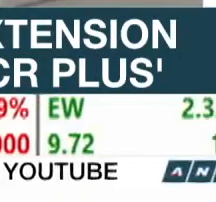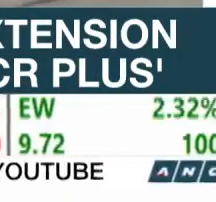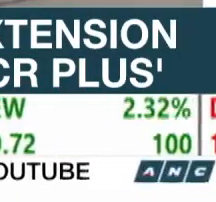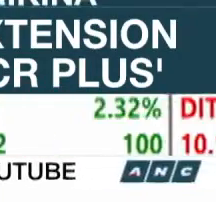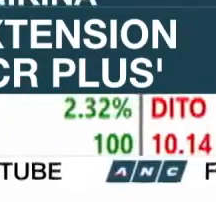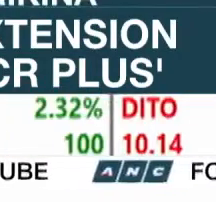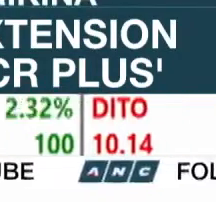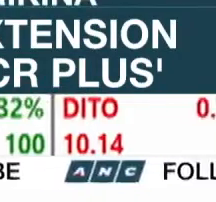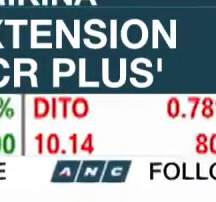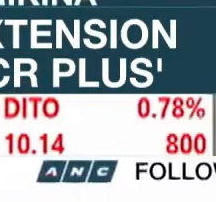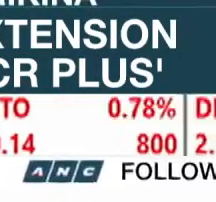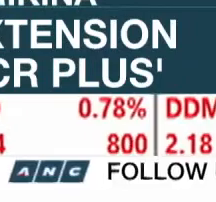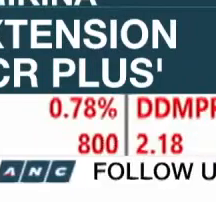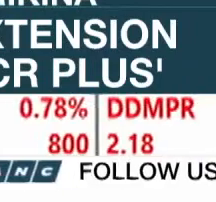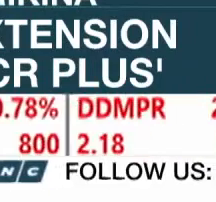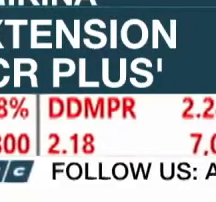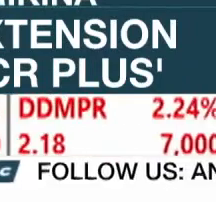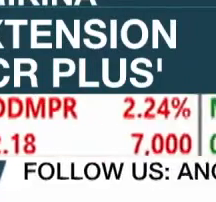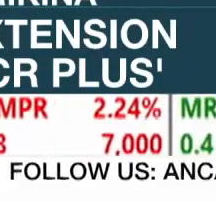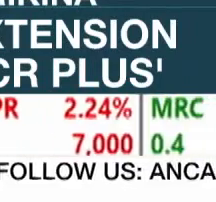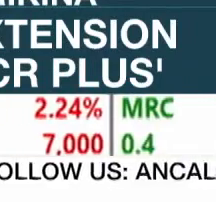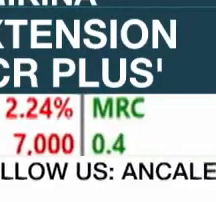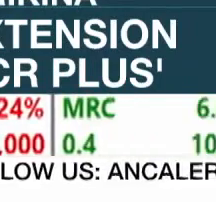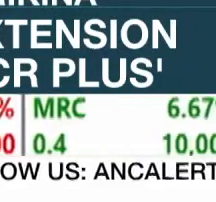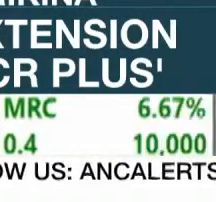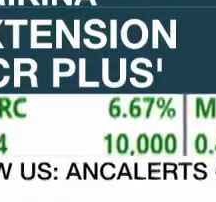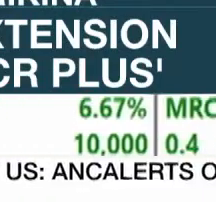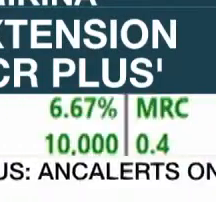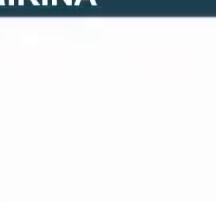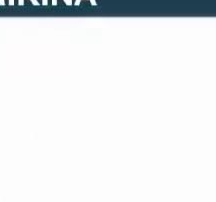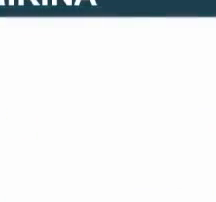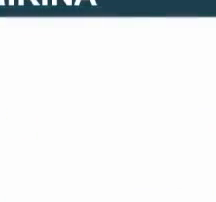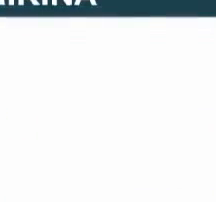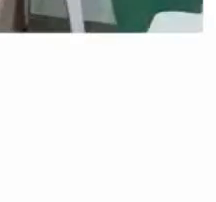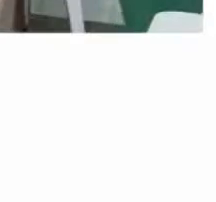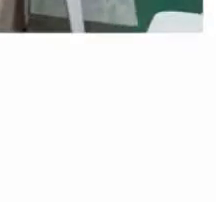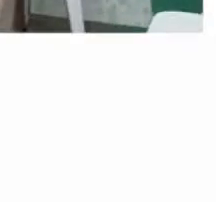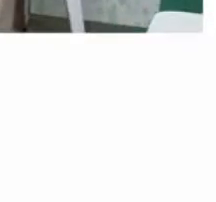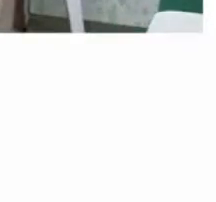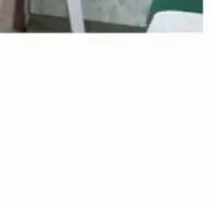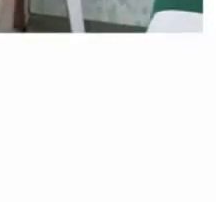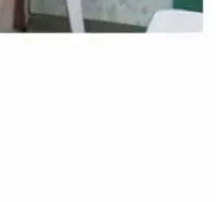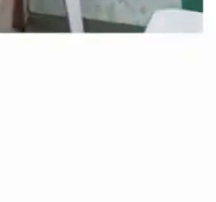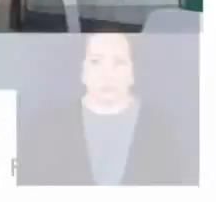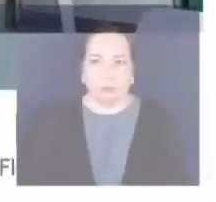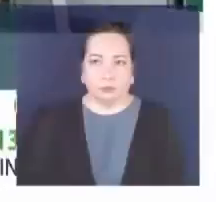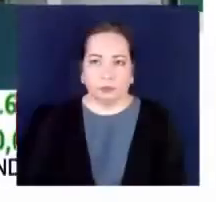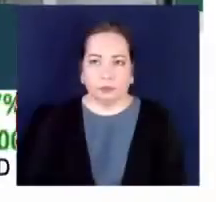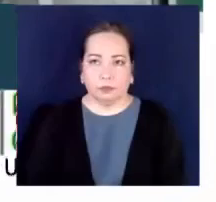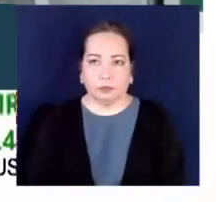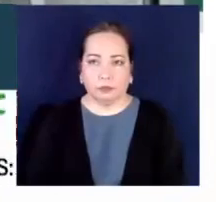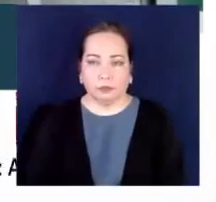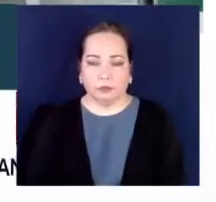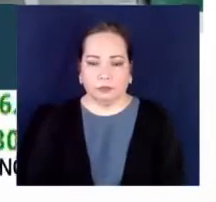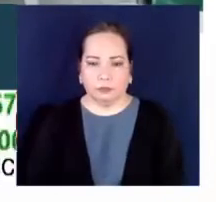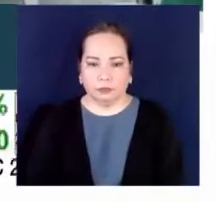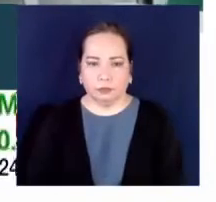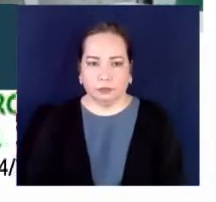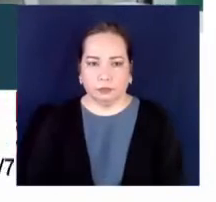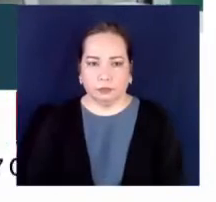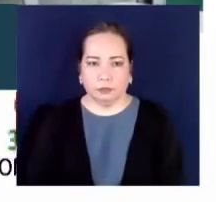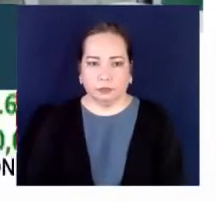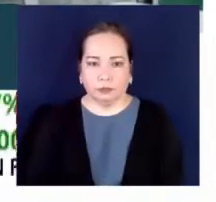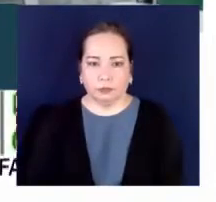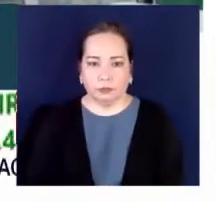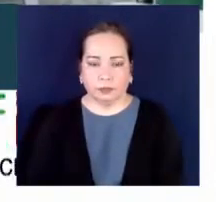being isolated. We have this R-naught that we use. This is the transmission rate. And currently, our R-naught right now is